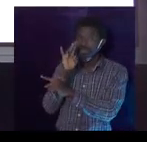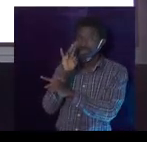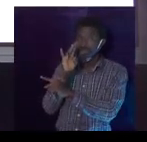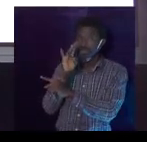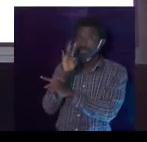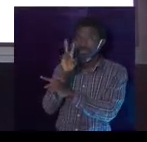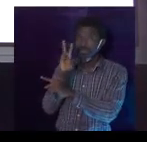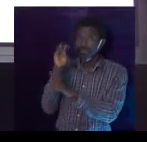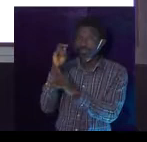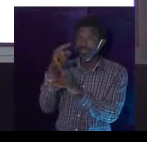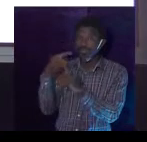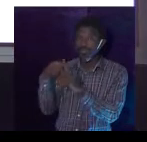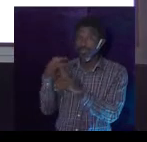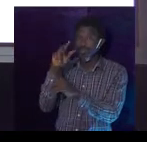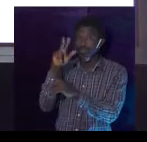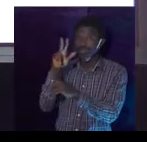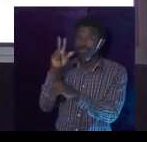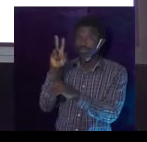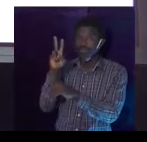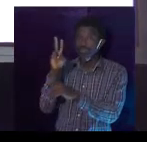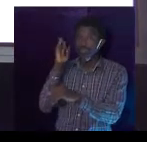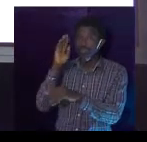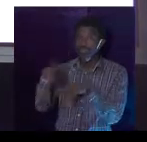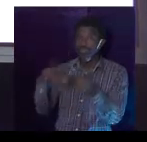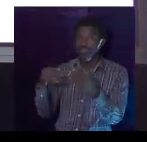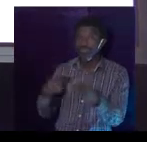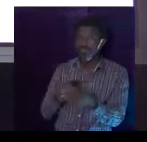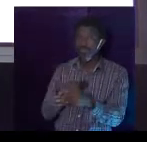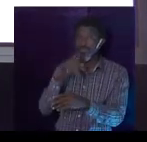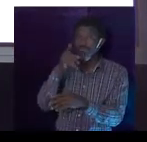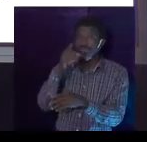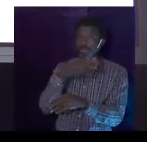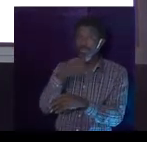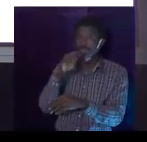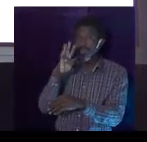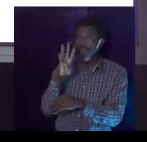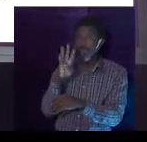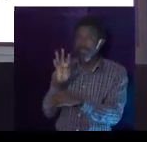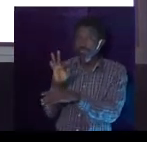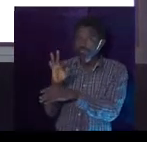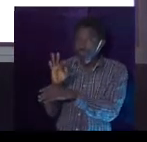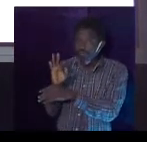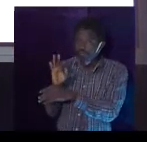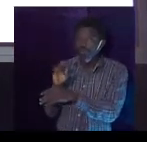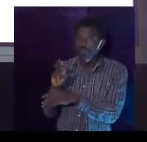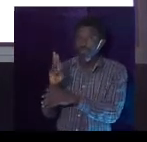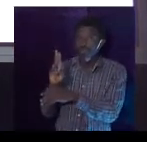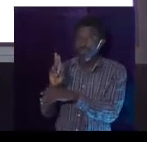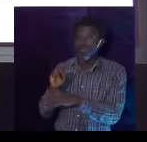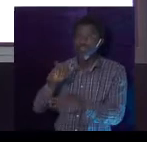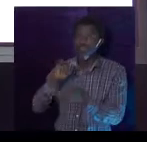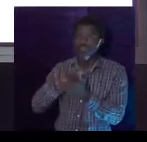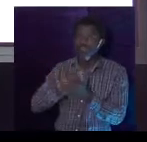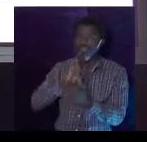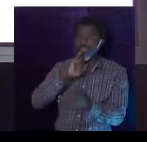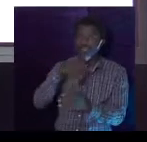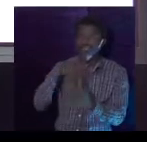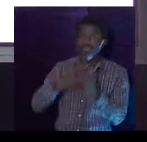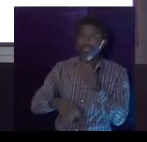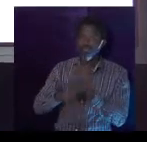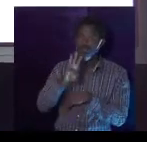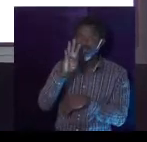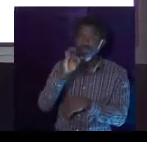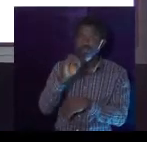72 plus 32 will give us 104 Fahrenheit. And that's exactly what 40